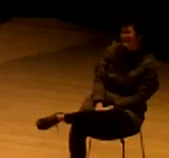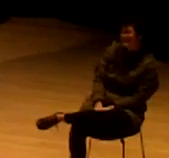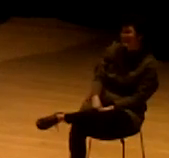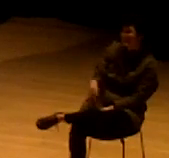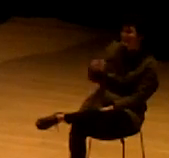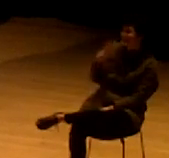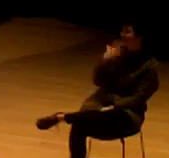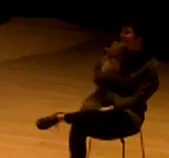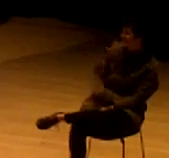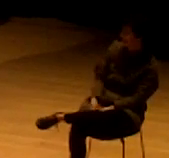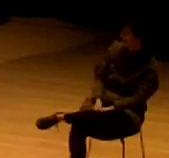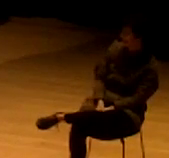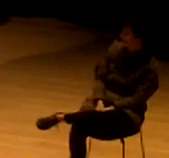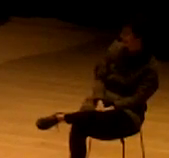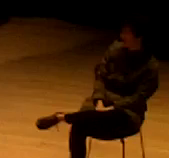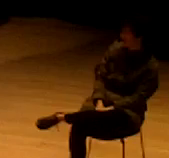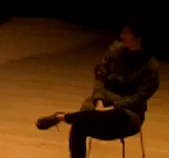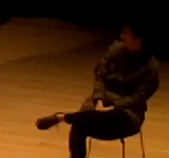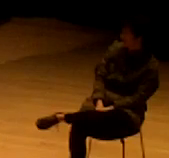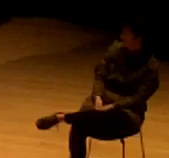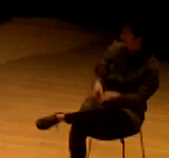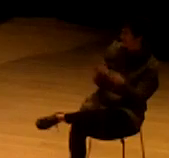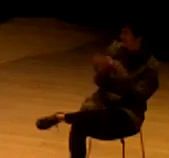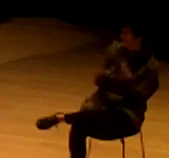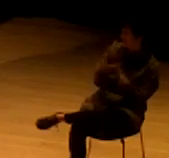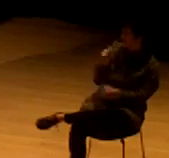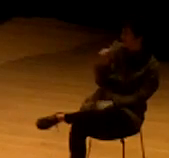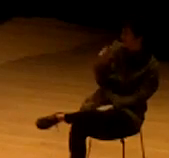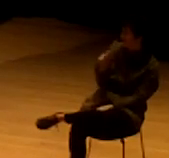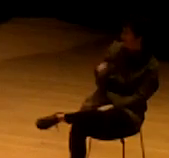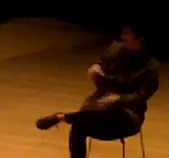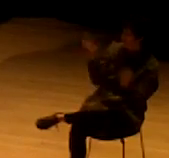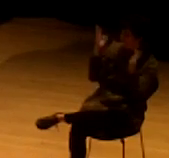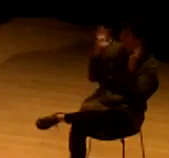thank you to our interpreter, Laura Molden, as well.